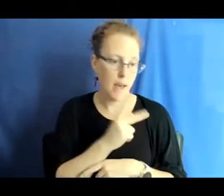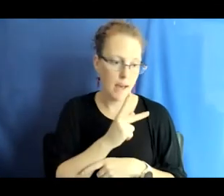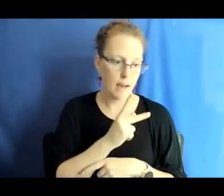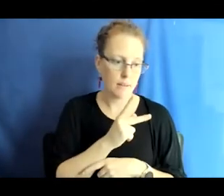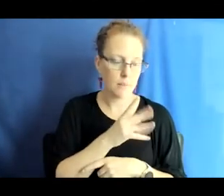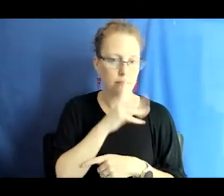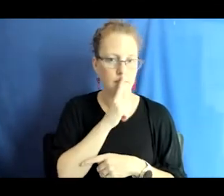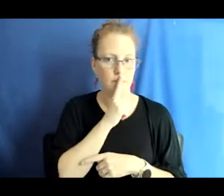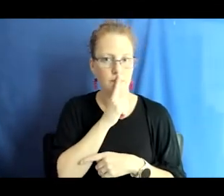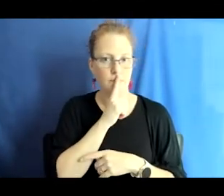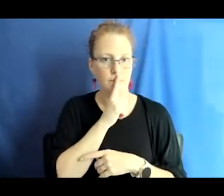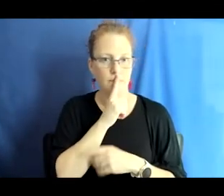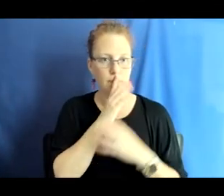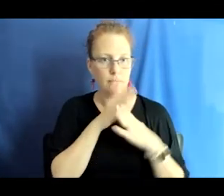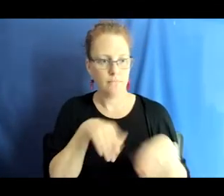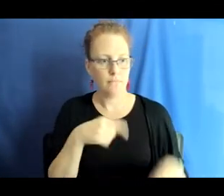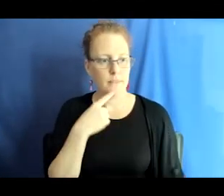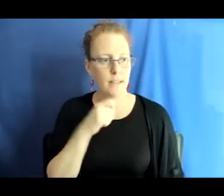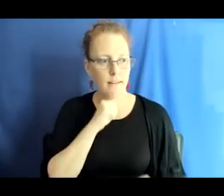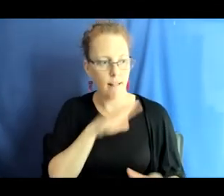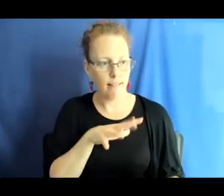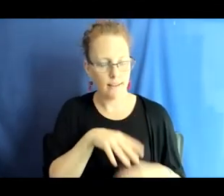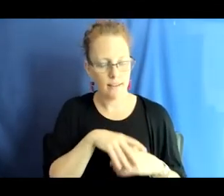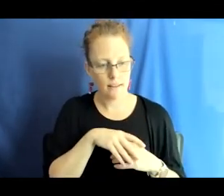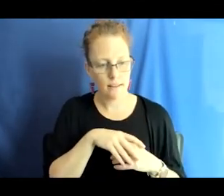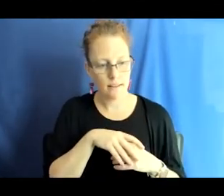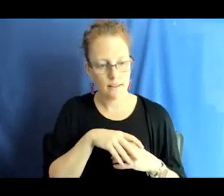that was that,